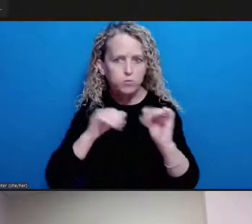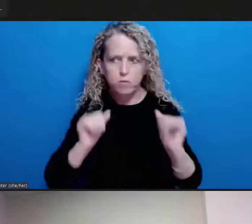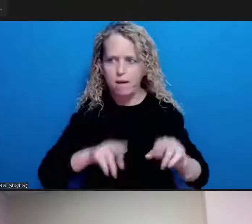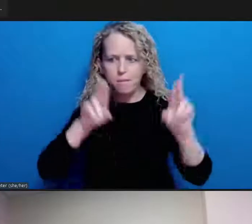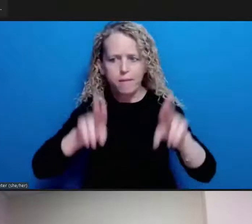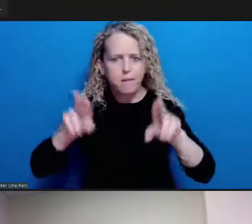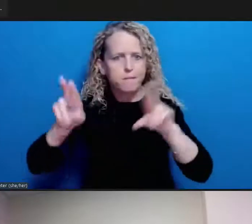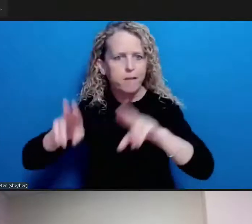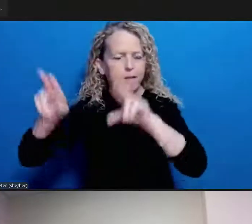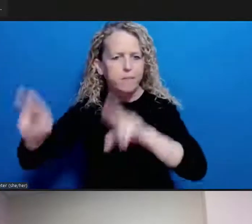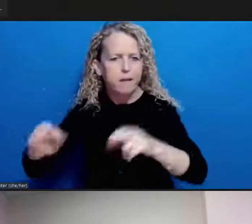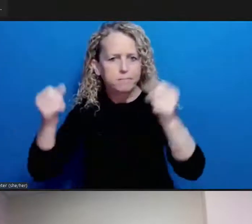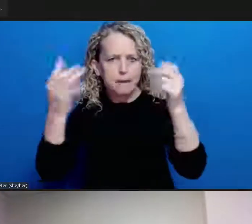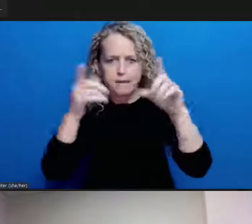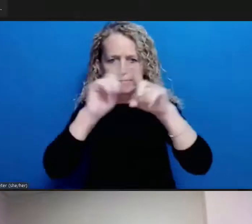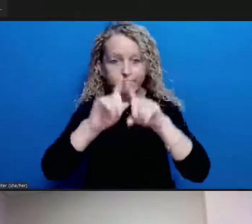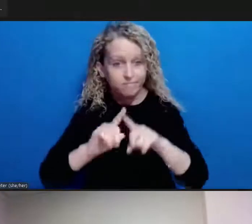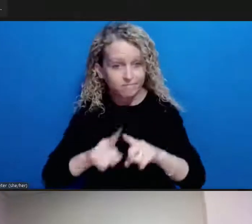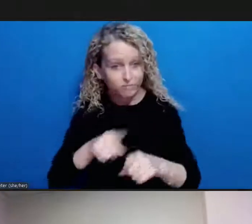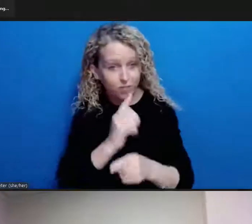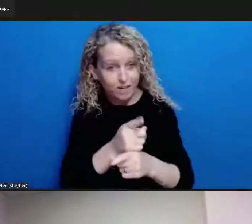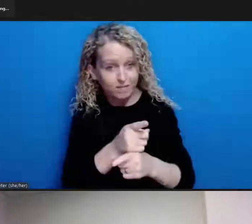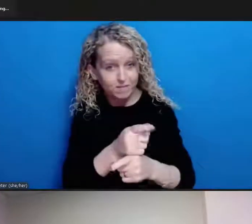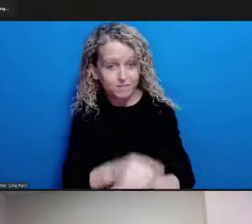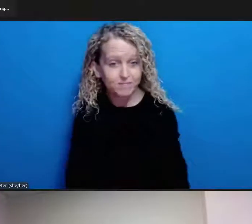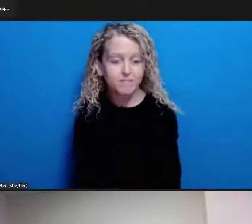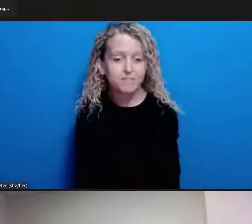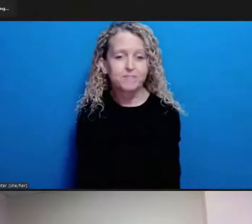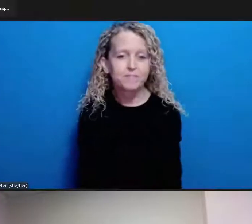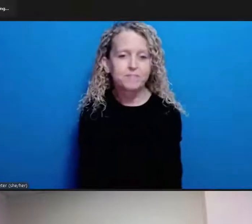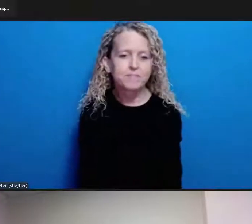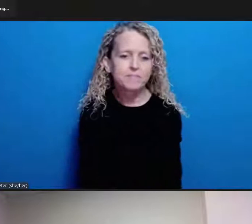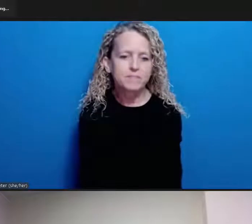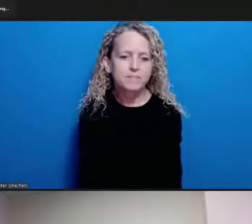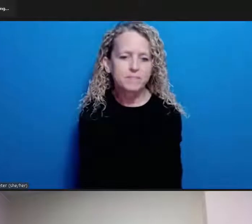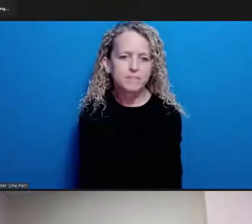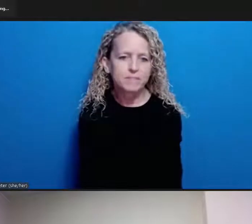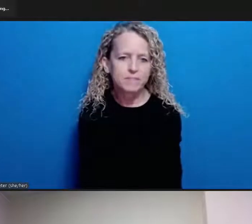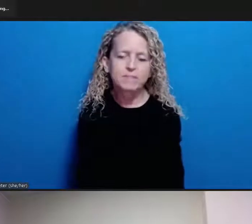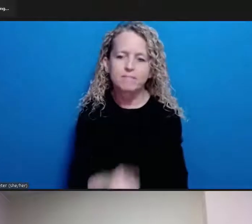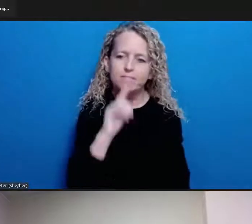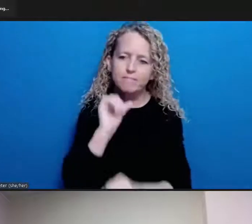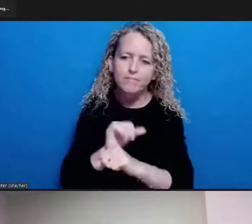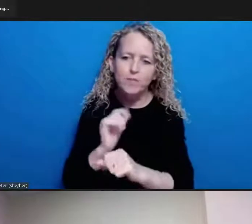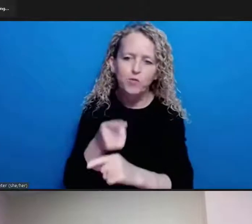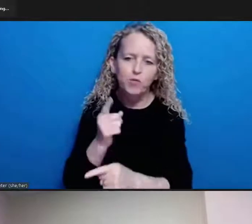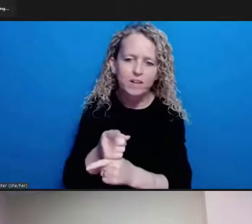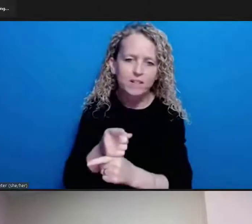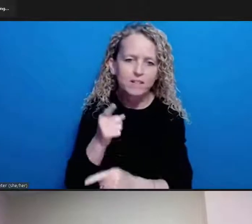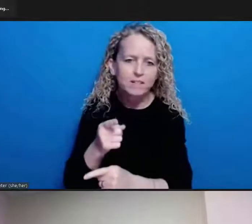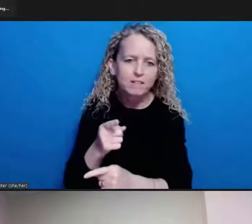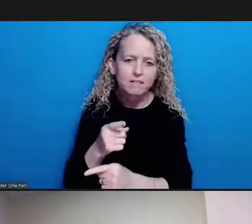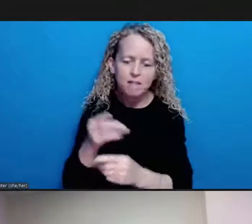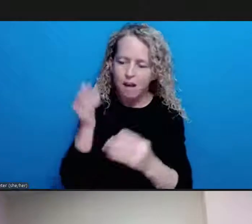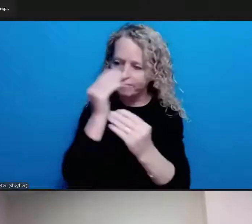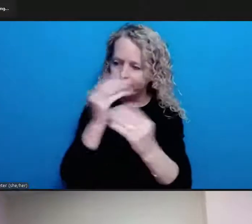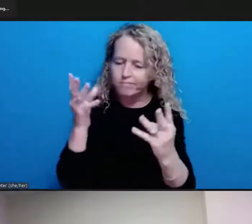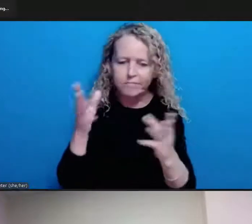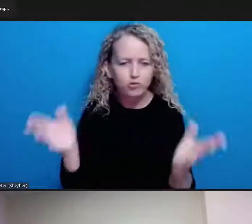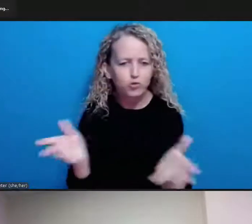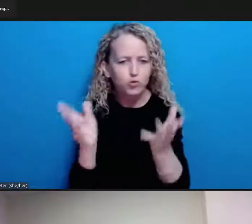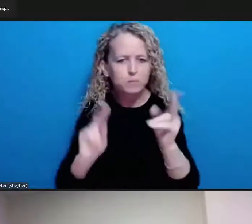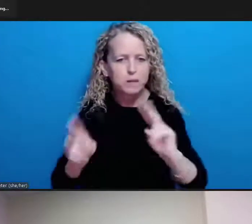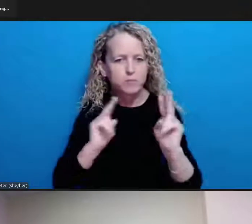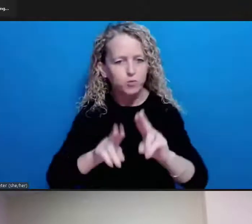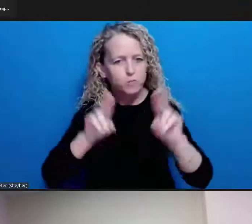given these programs. Is that true? That is true. And I always encourage people to get in and apply because